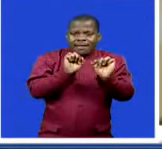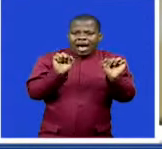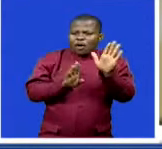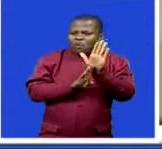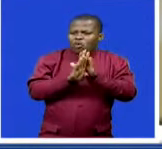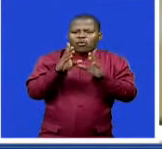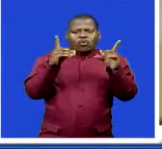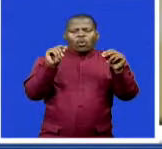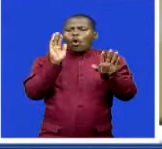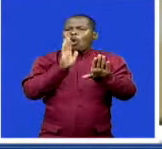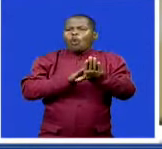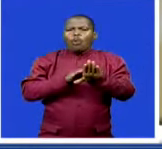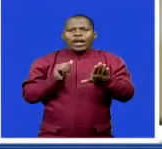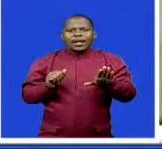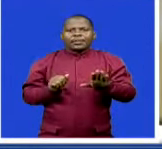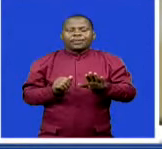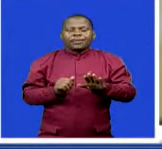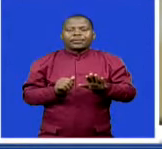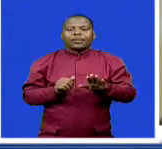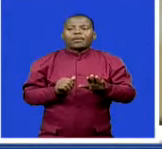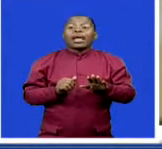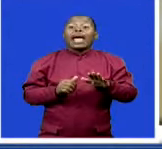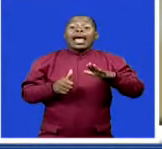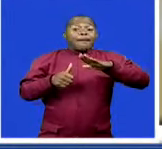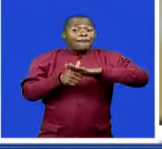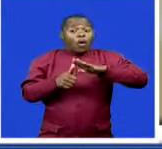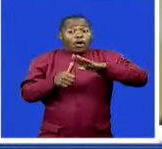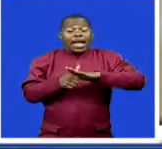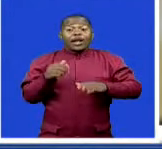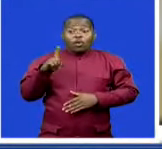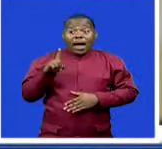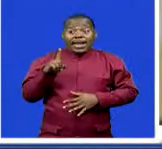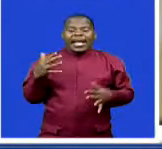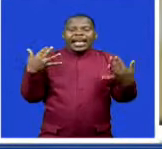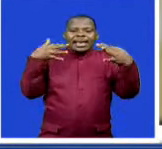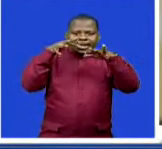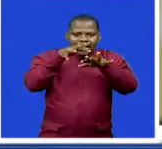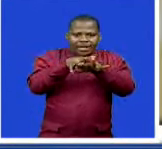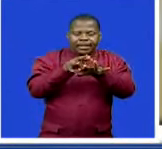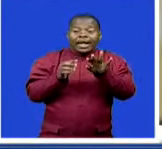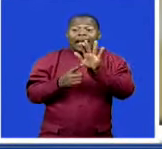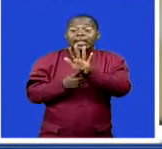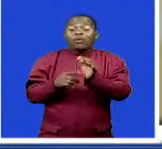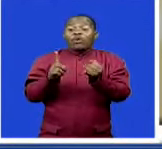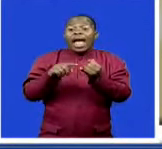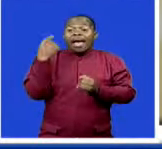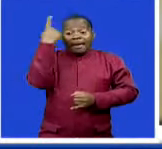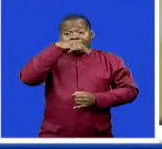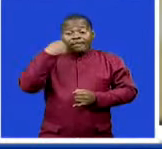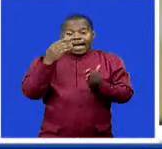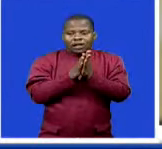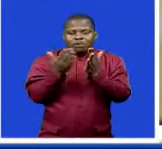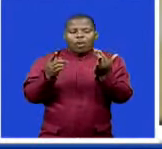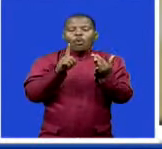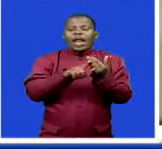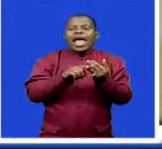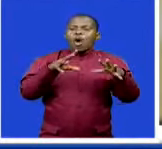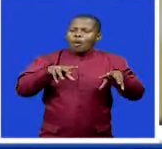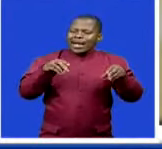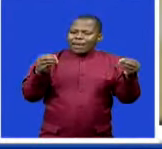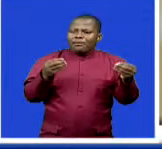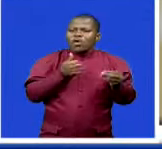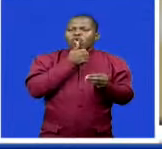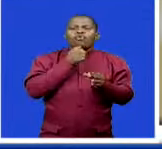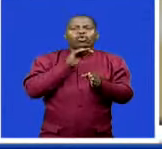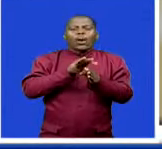The social media, if unaga isese ibuki social media, usisebenzisa njani social media? We must also look into how we use social